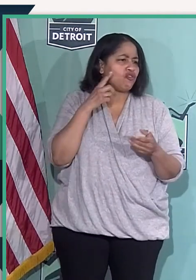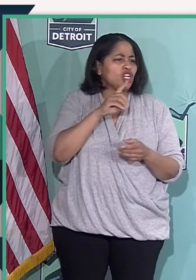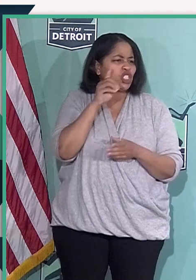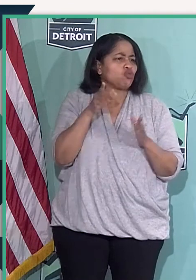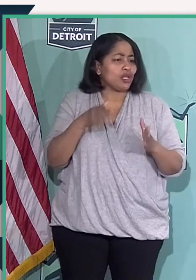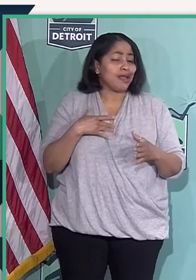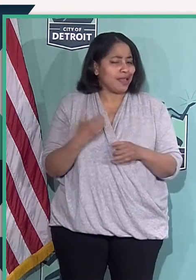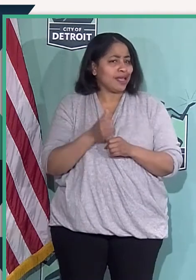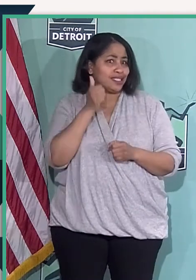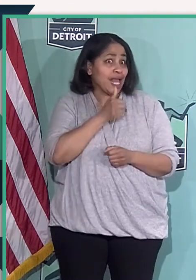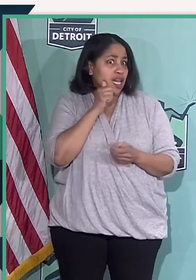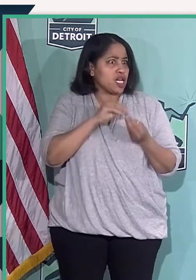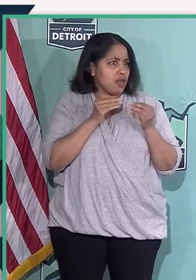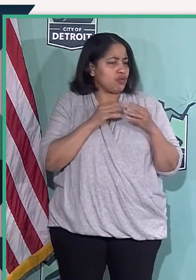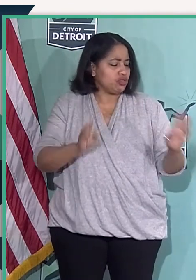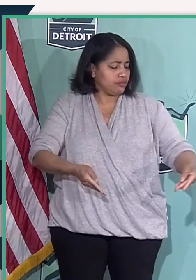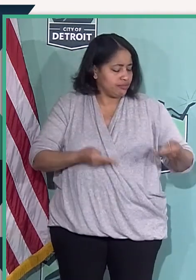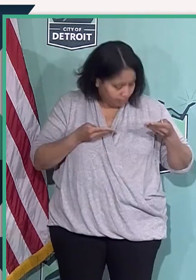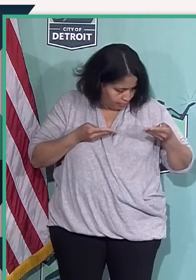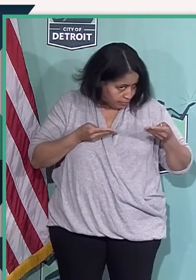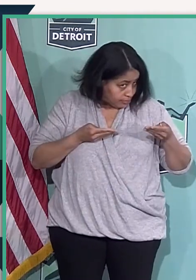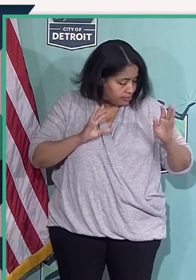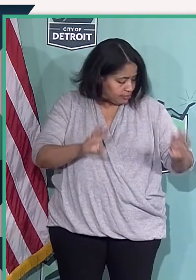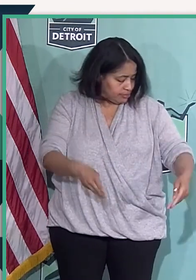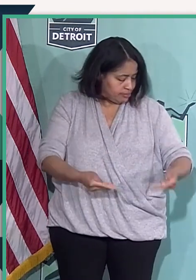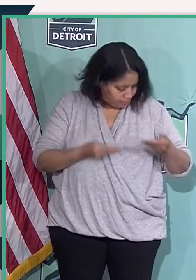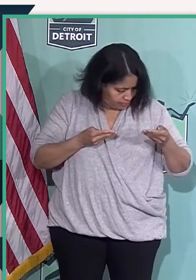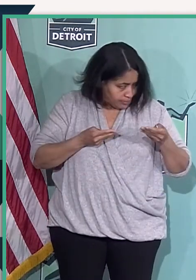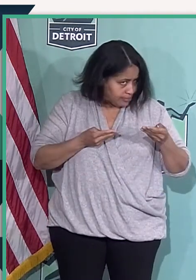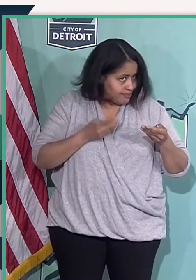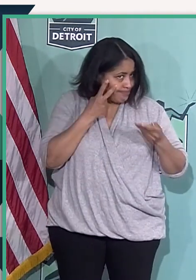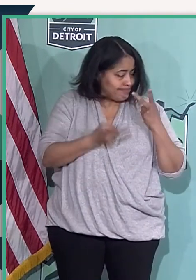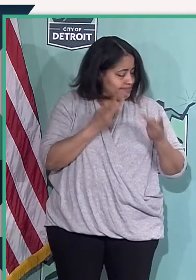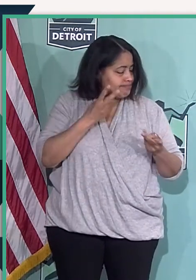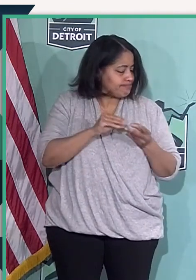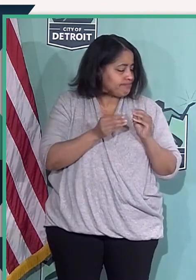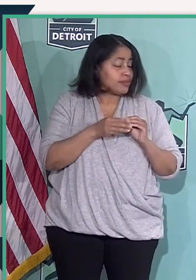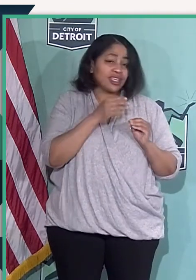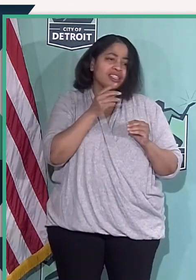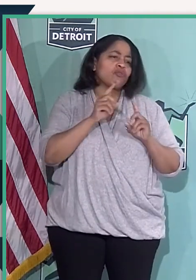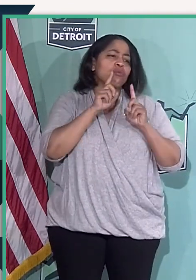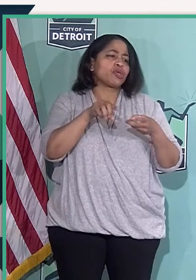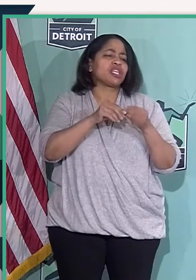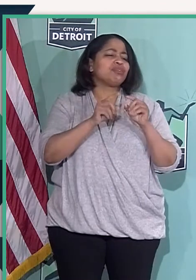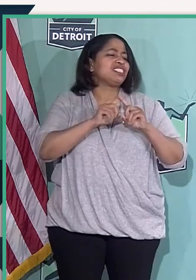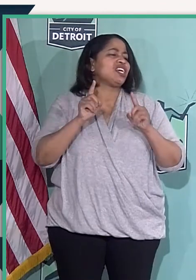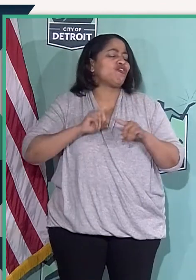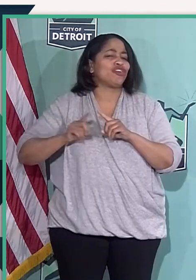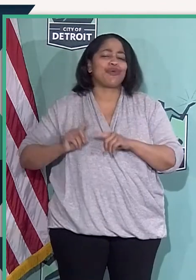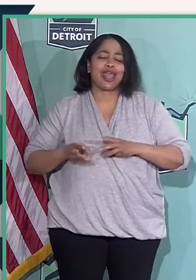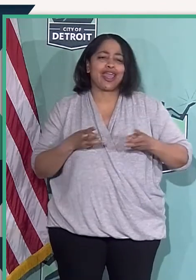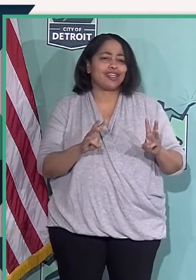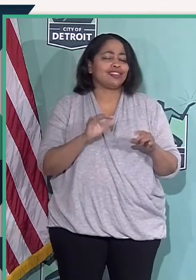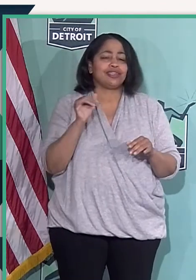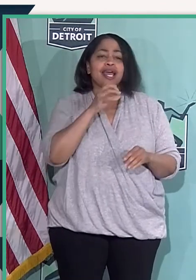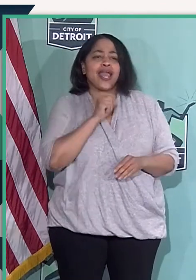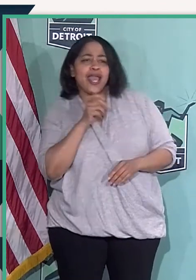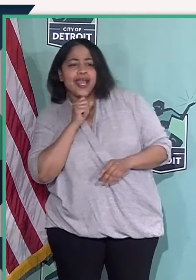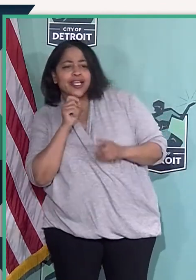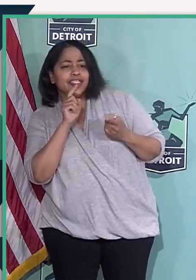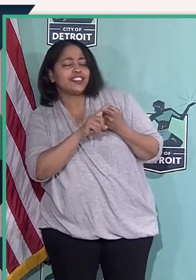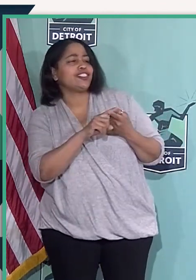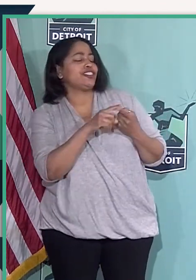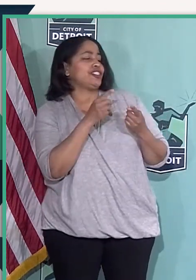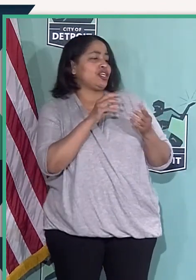get daily numbers. And the numbers are recorded a number of different ways, by age, and